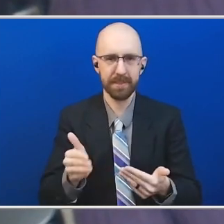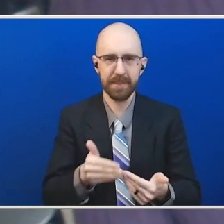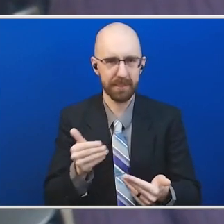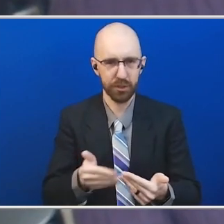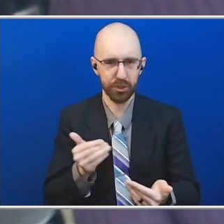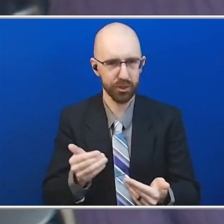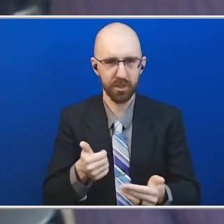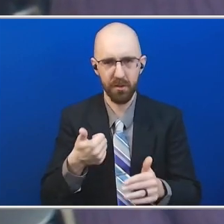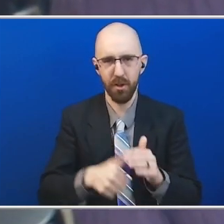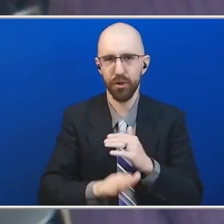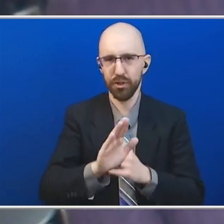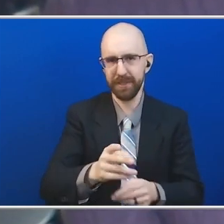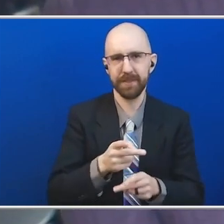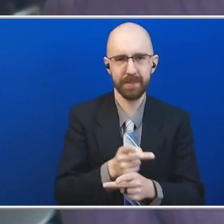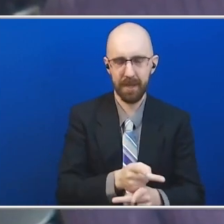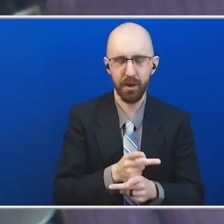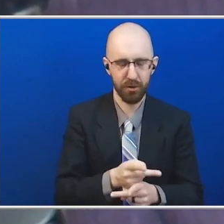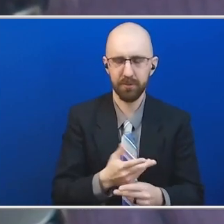his care. And